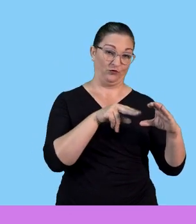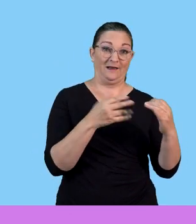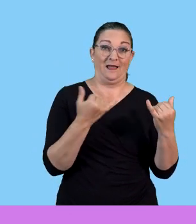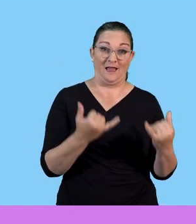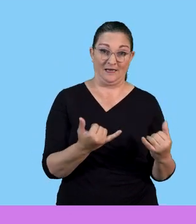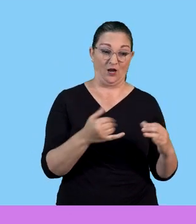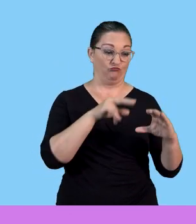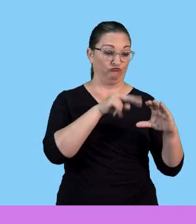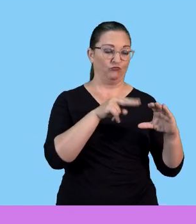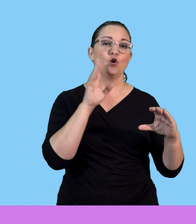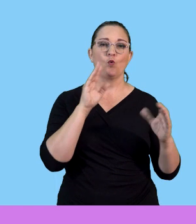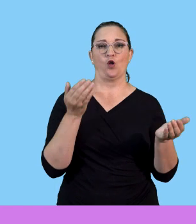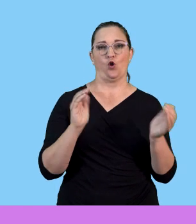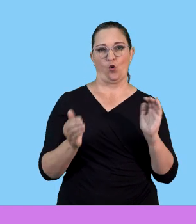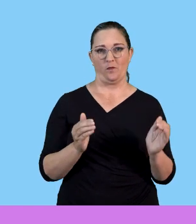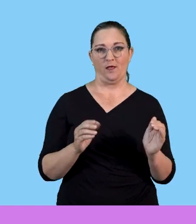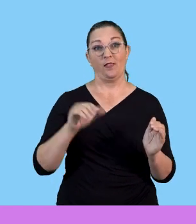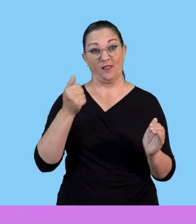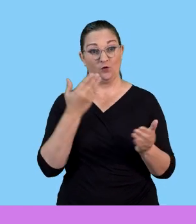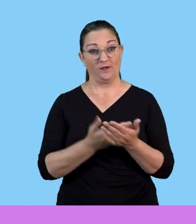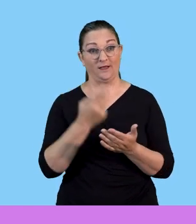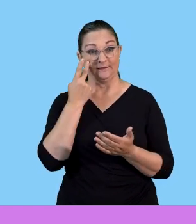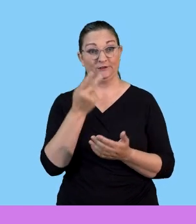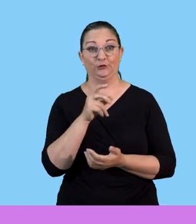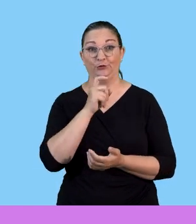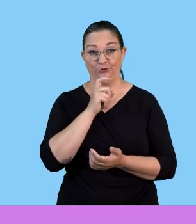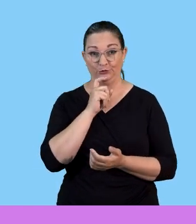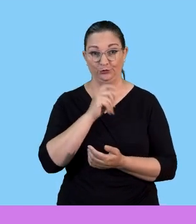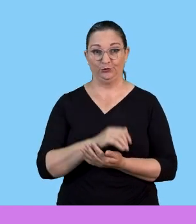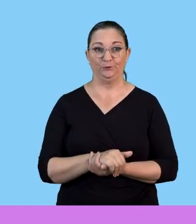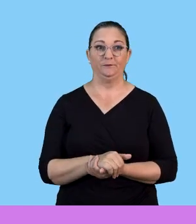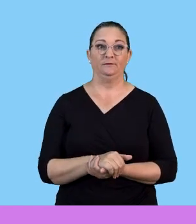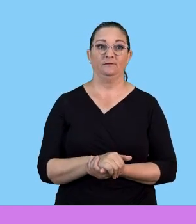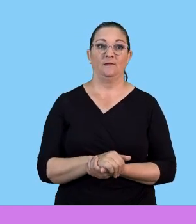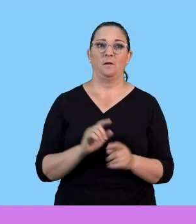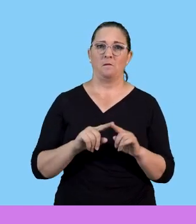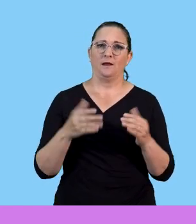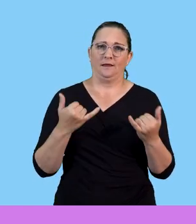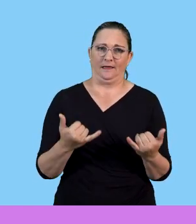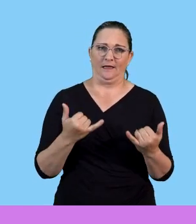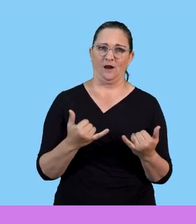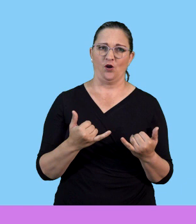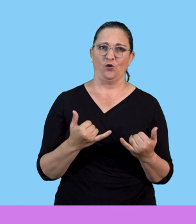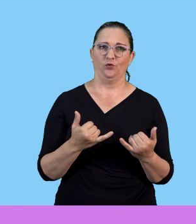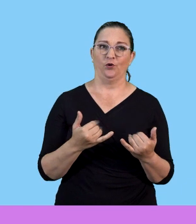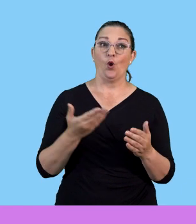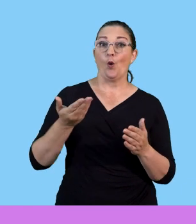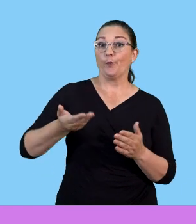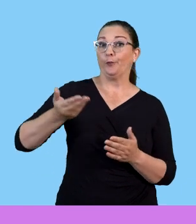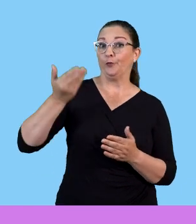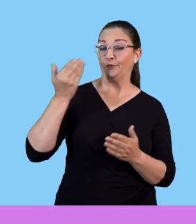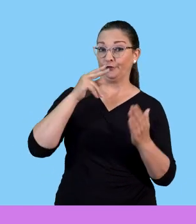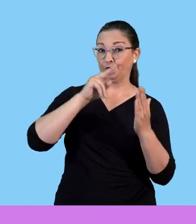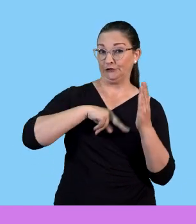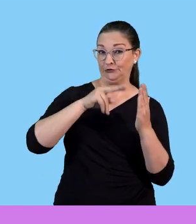is going to be compared to get the usage. So now, on this account, they give us